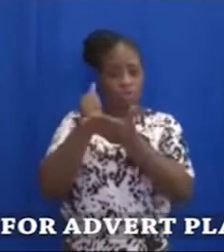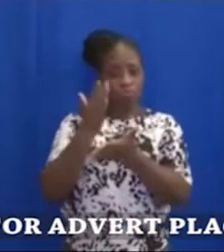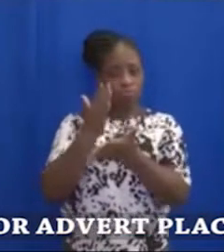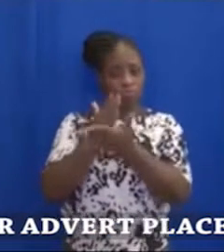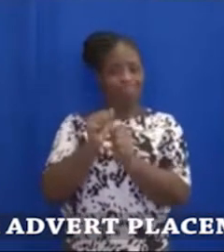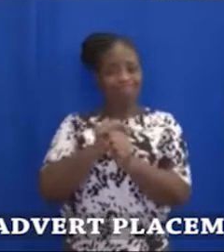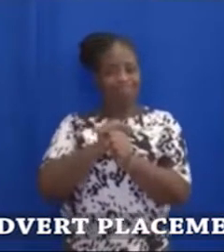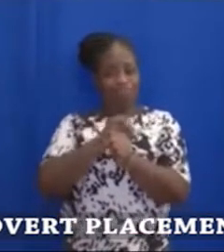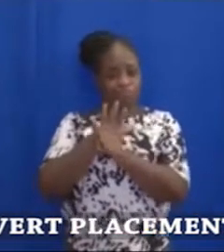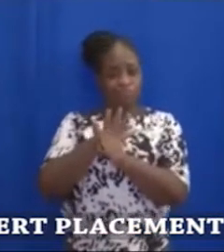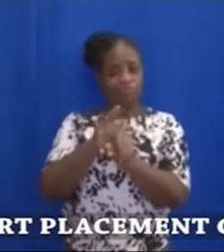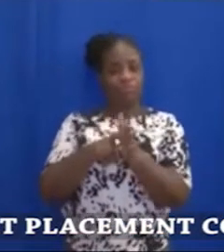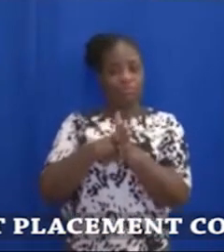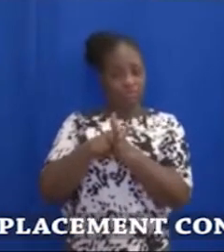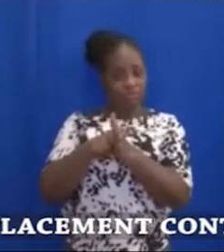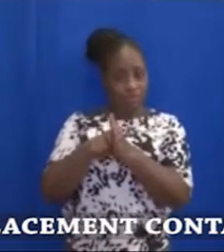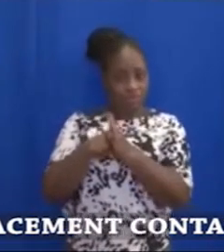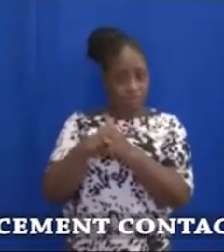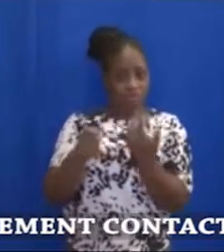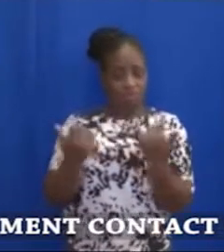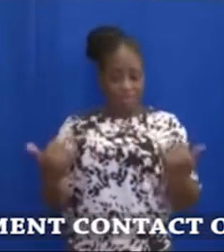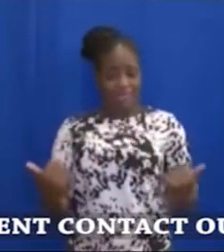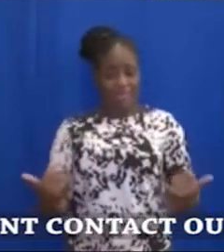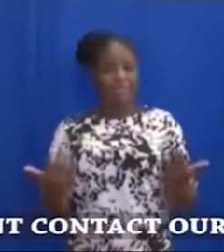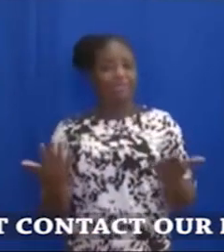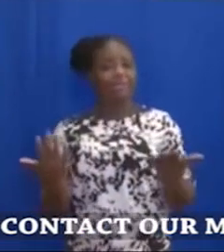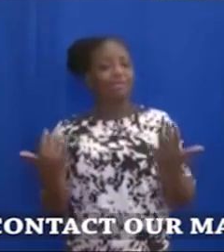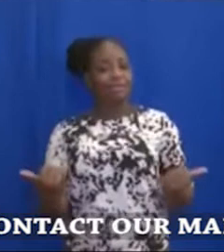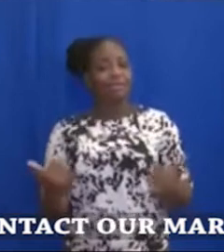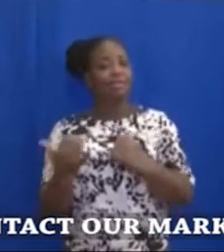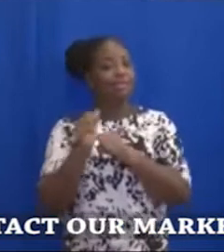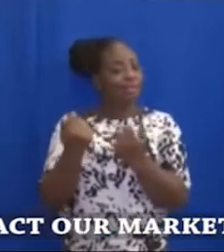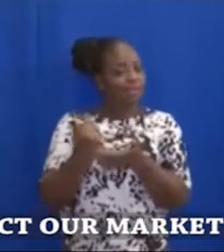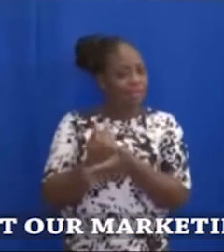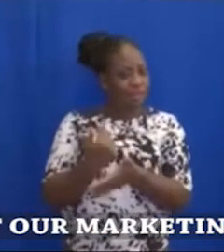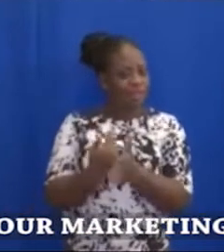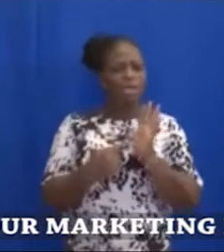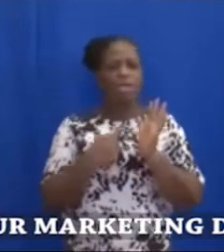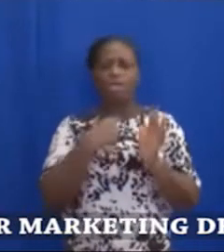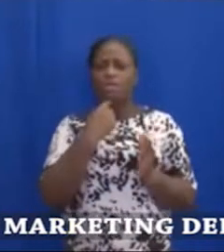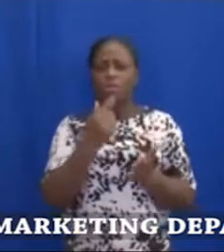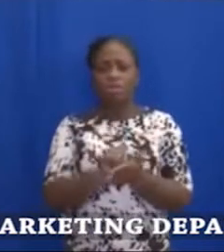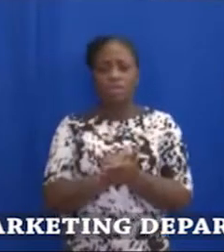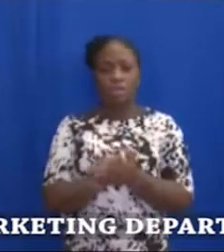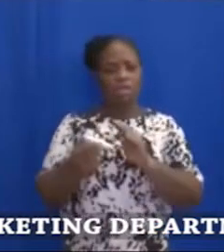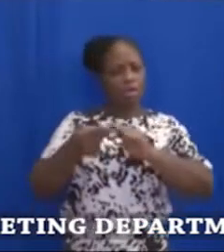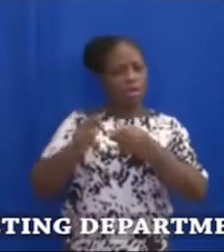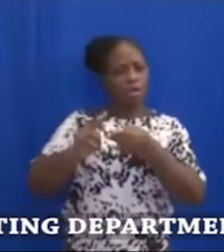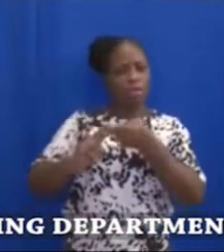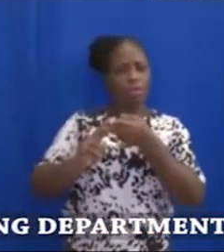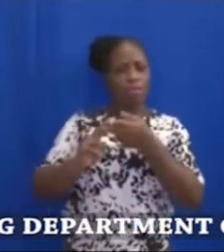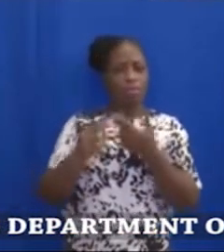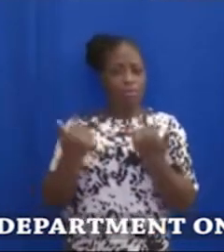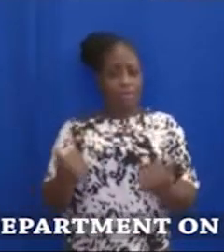to stem the tide of COVID-19 on our shores. I indicated that the number of recorded